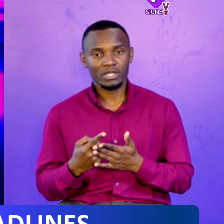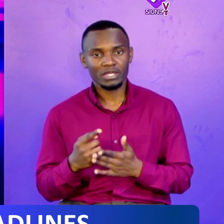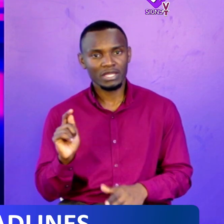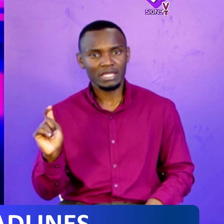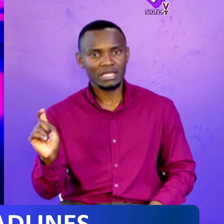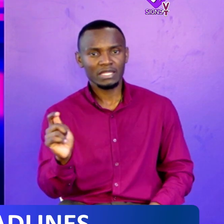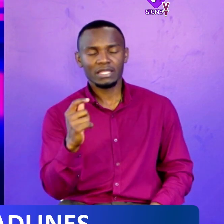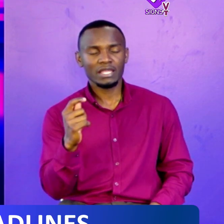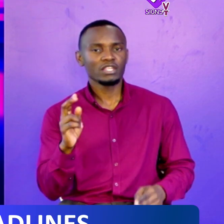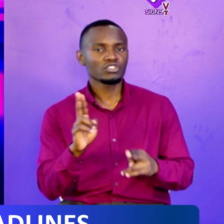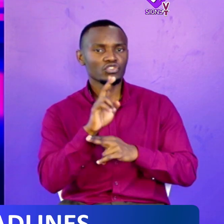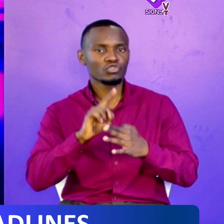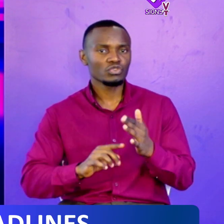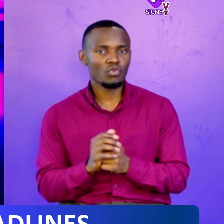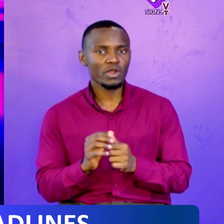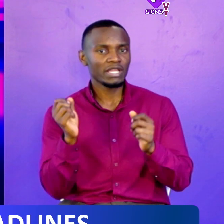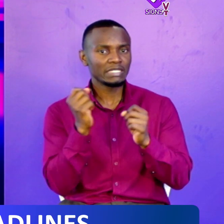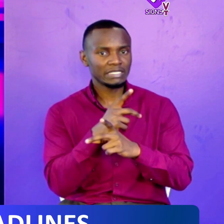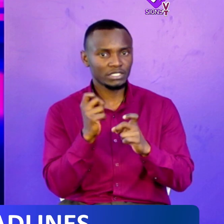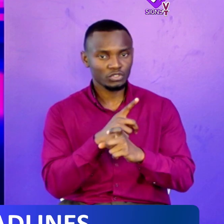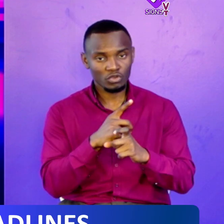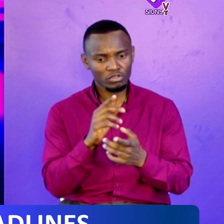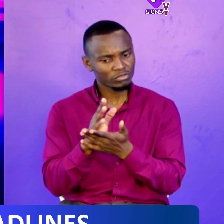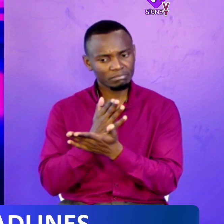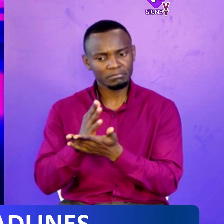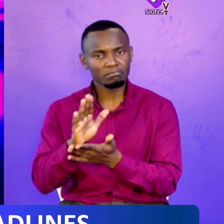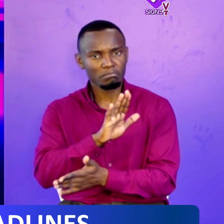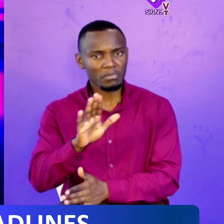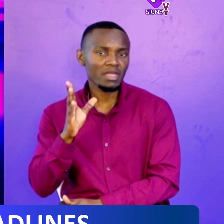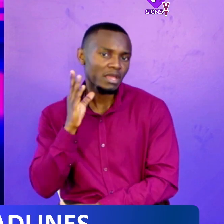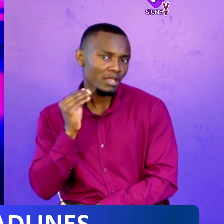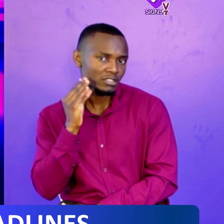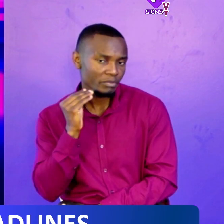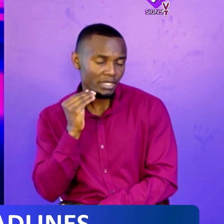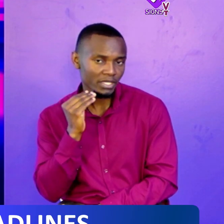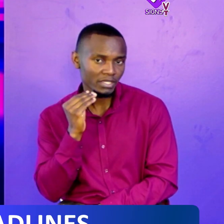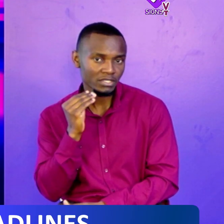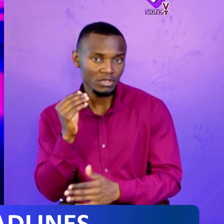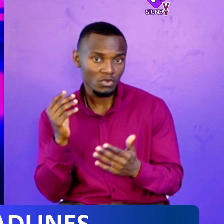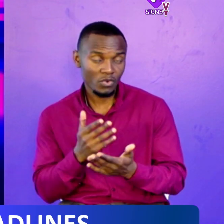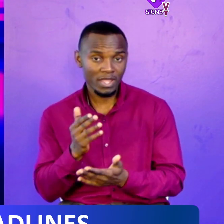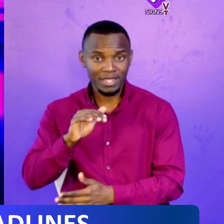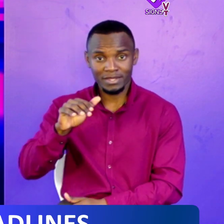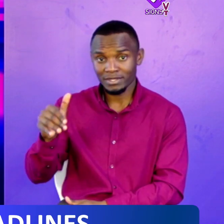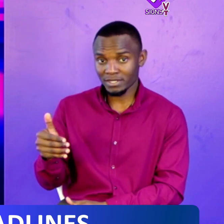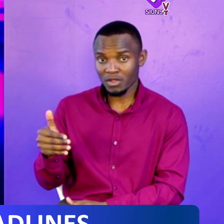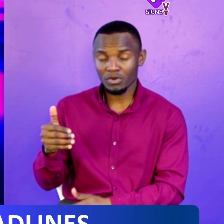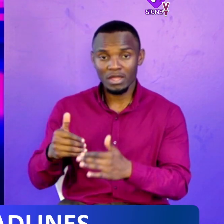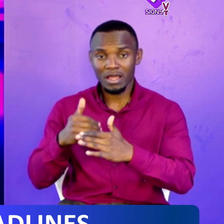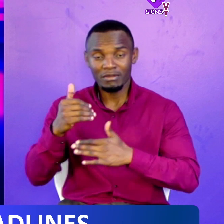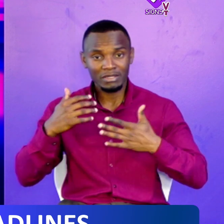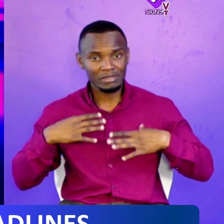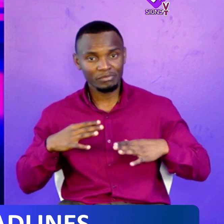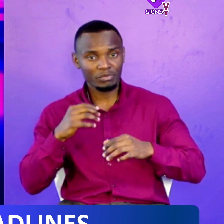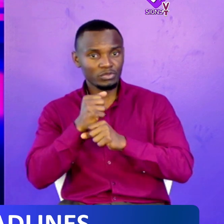taking to TikTok to share their experiences at the hands of juvenile delinquents who they say have been following them